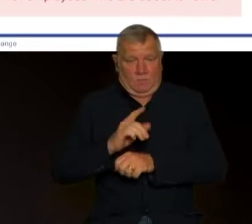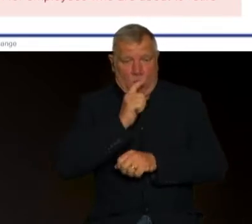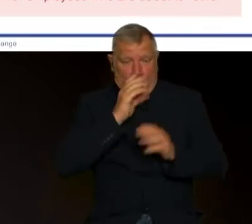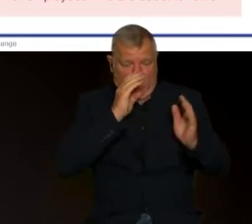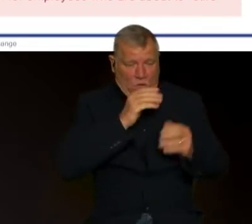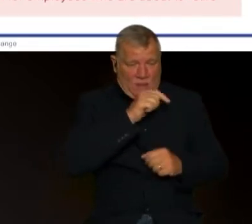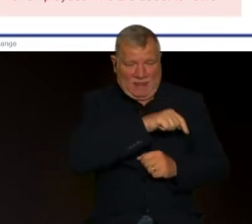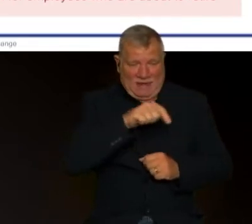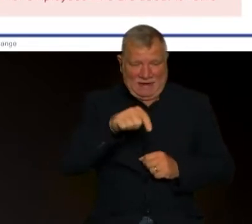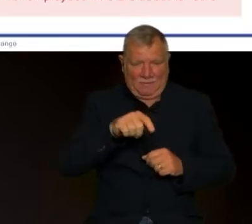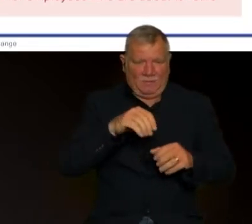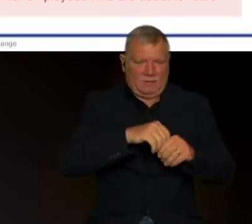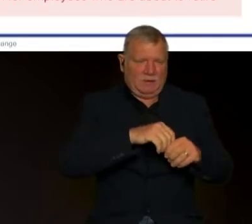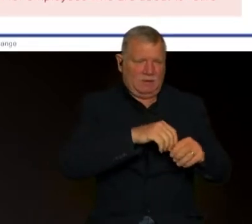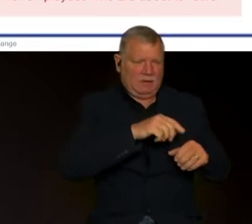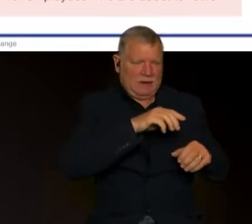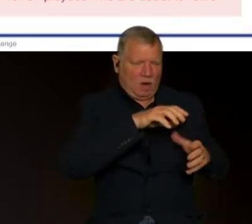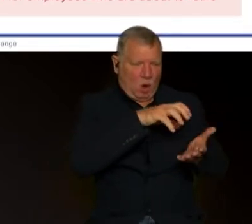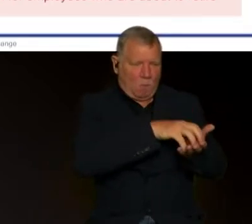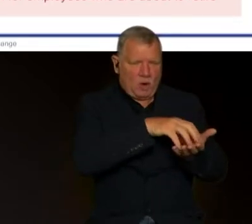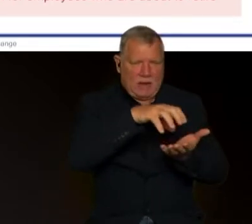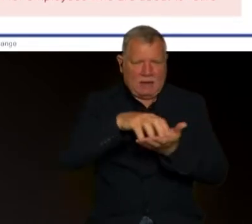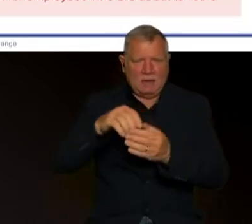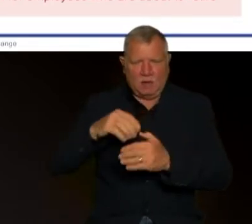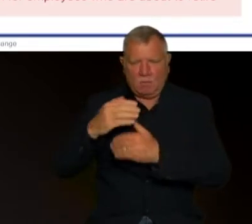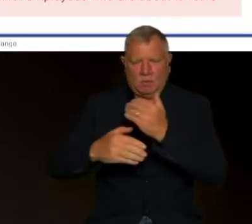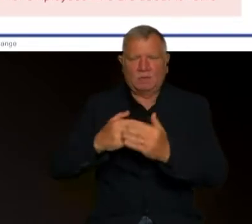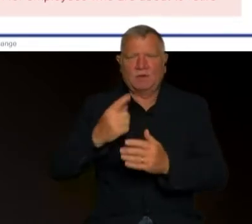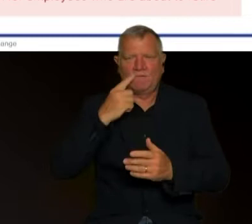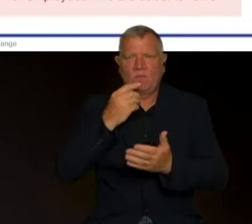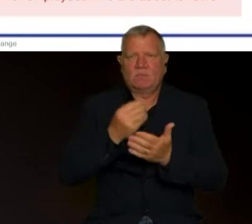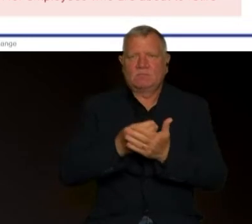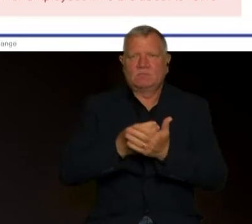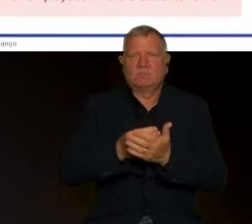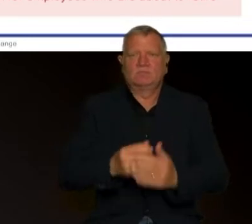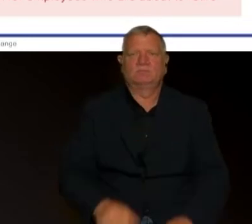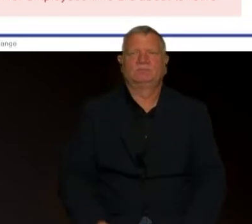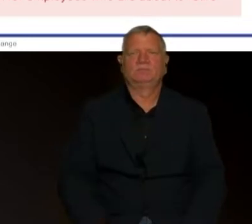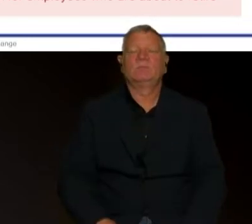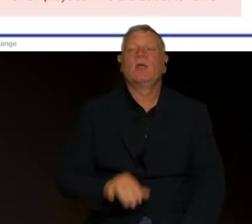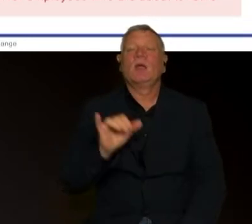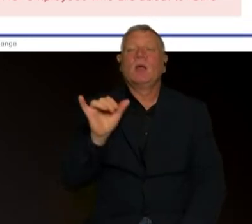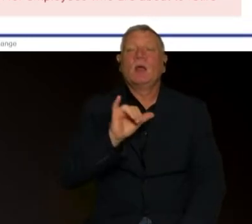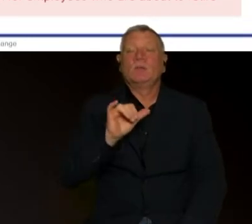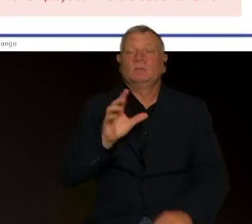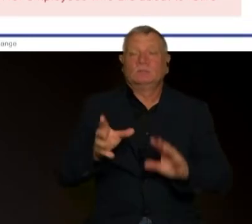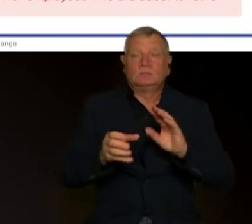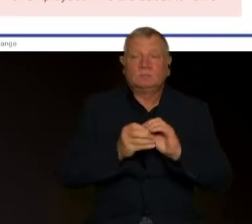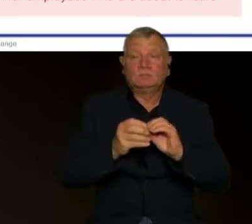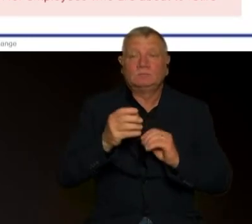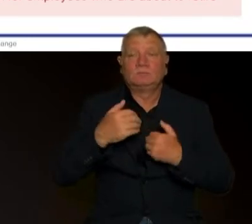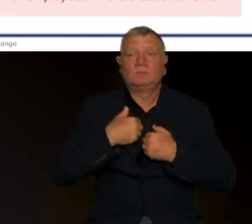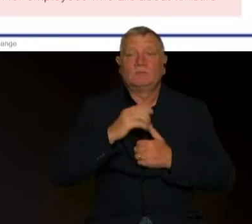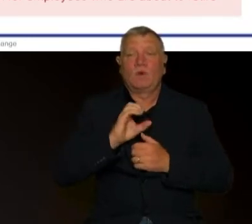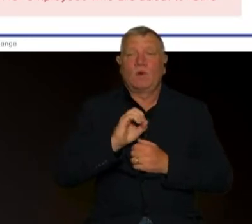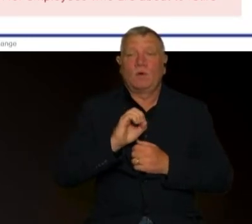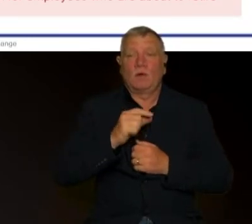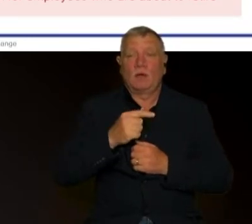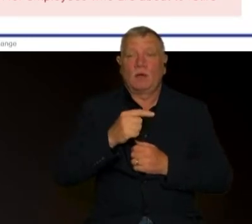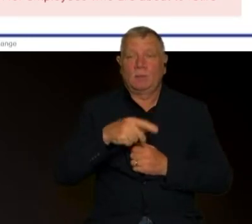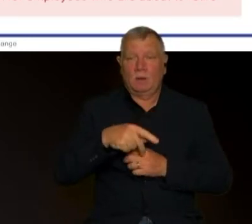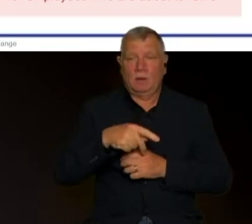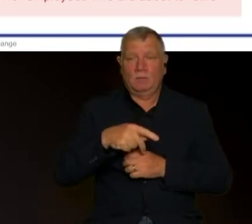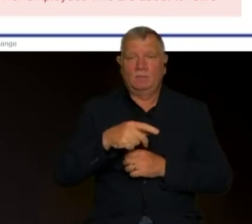to those divisions with a new focus within the different components of the budgetary process. In addition to that, in the OMB,